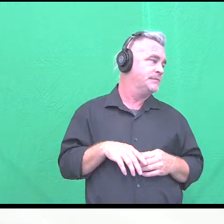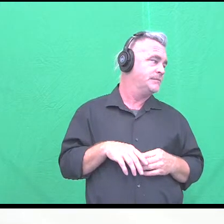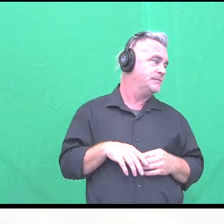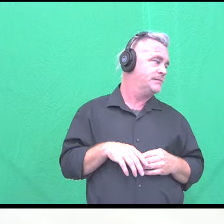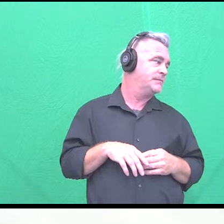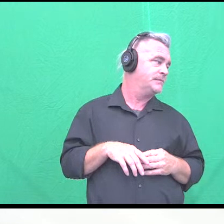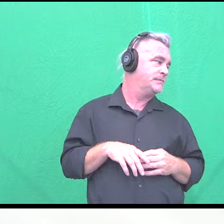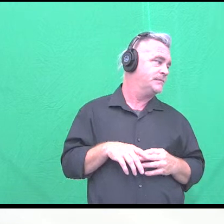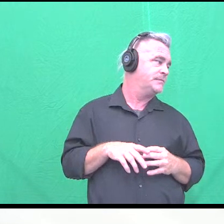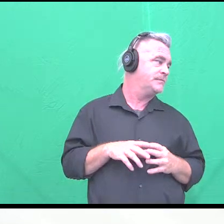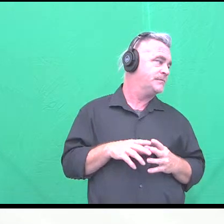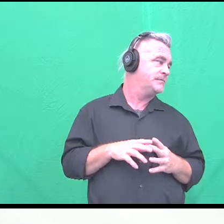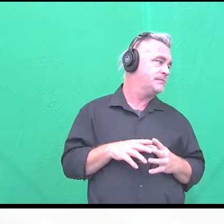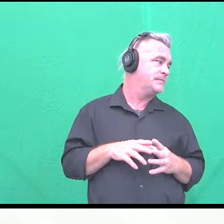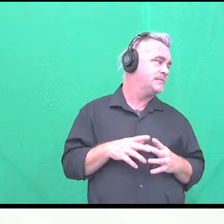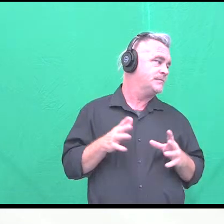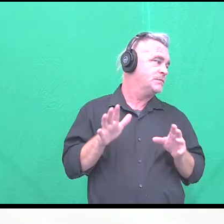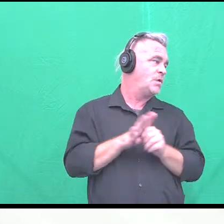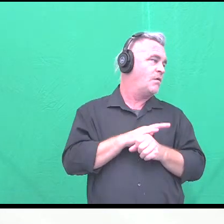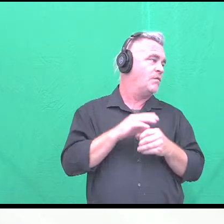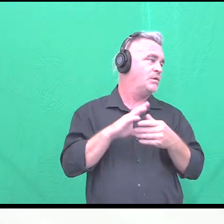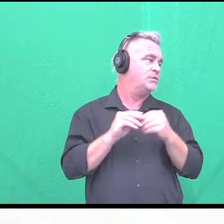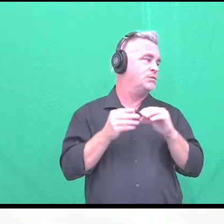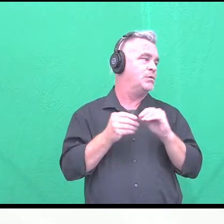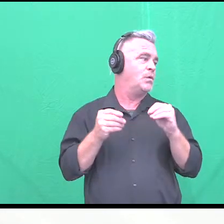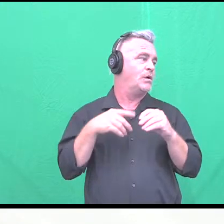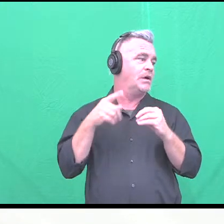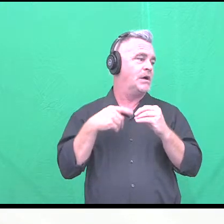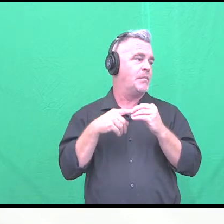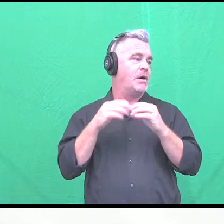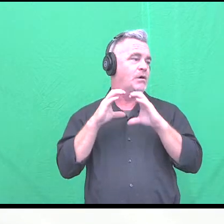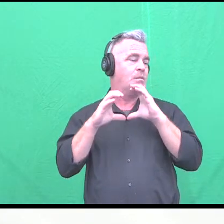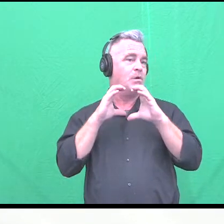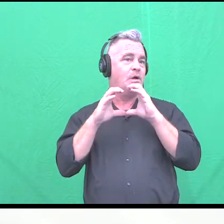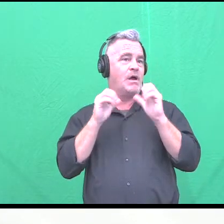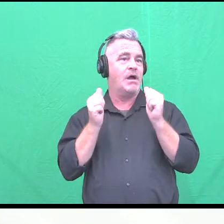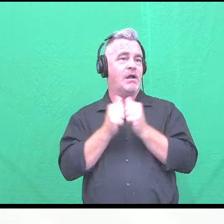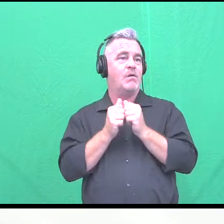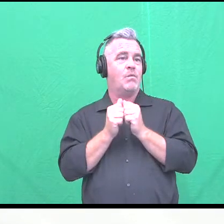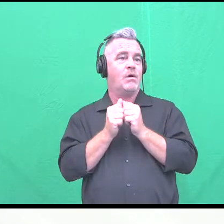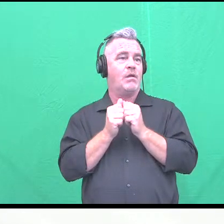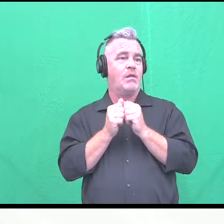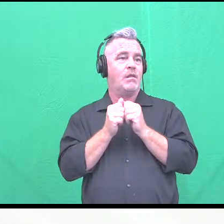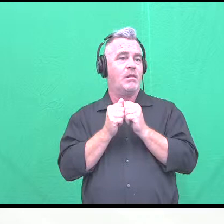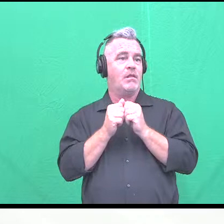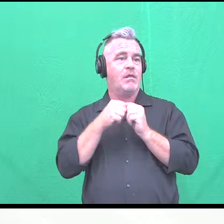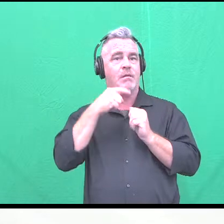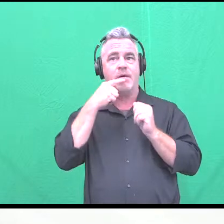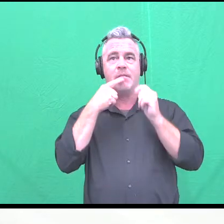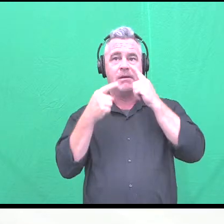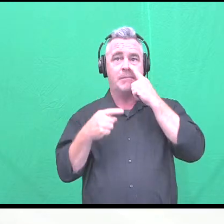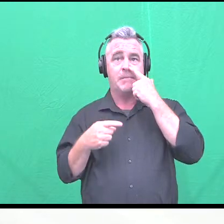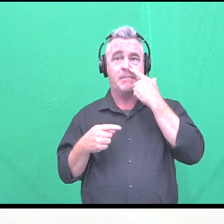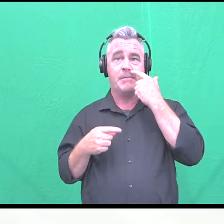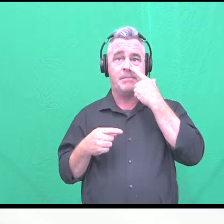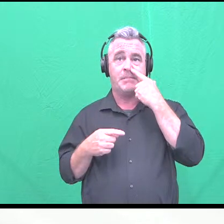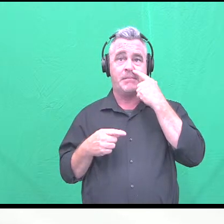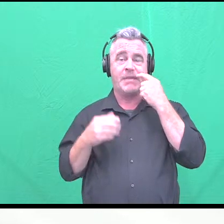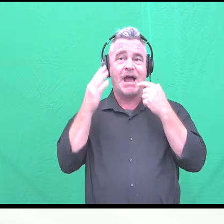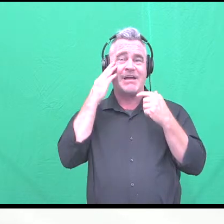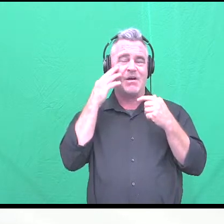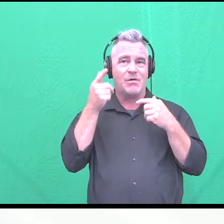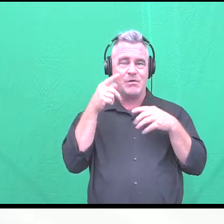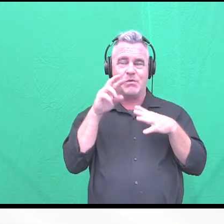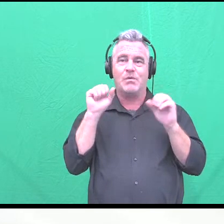complete story about communicating with the public. I will not go through, I know you all can read, I will not go through everything.